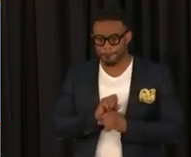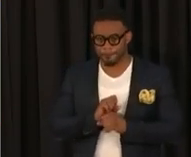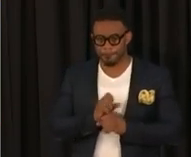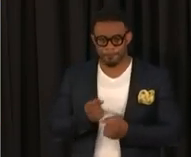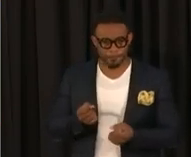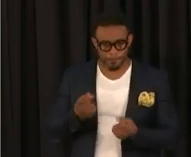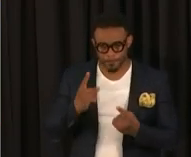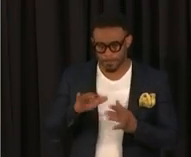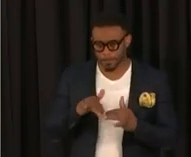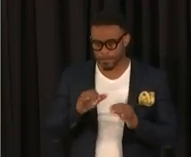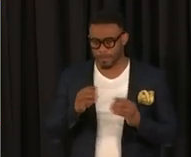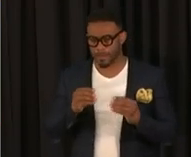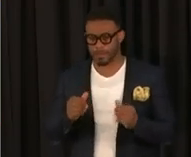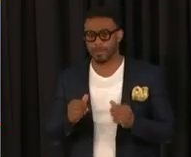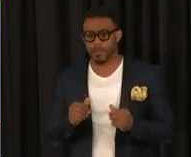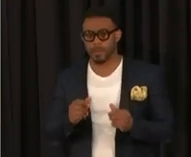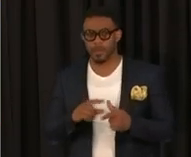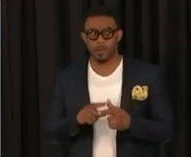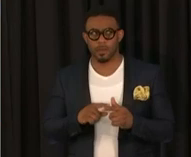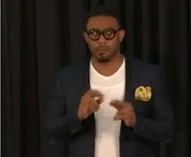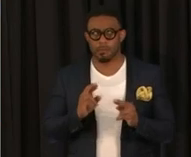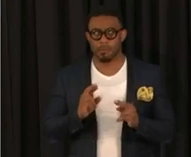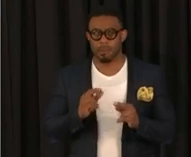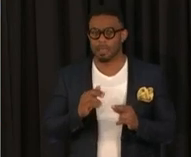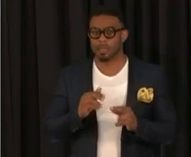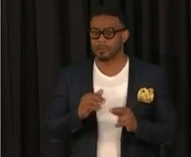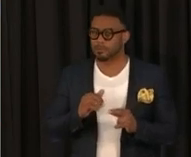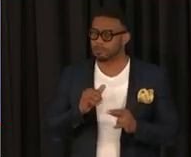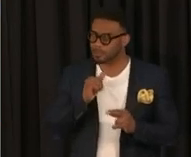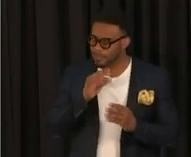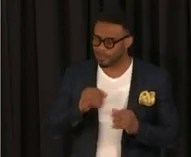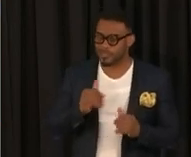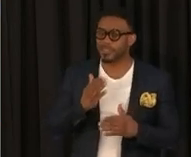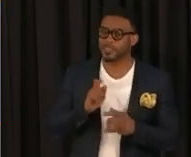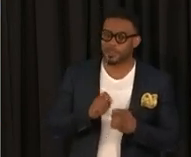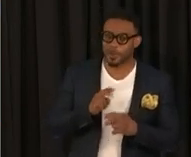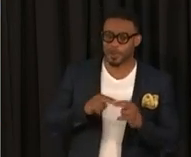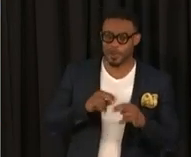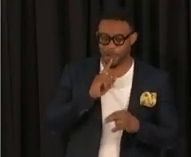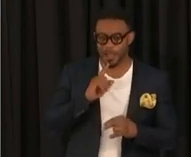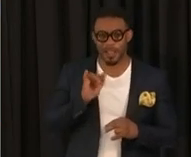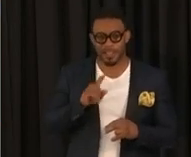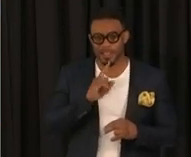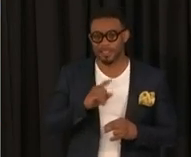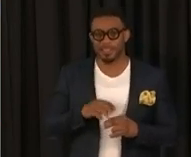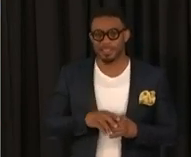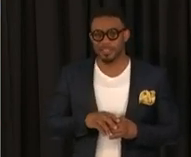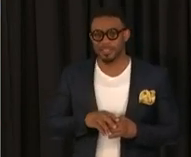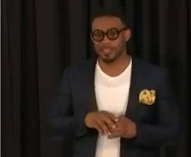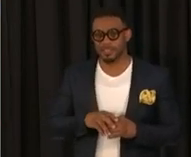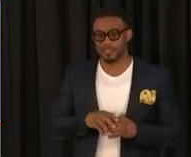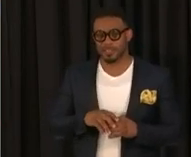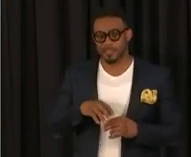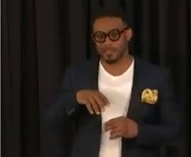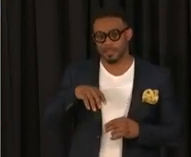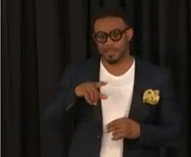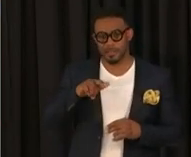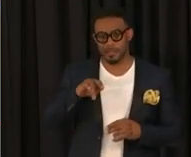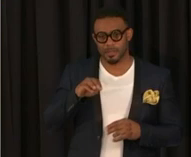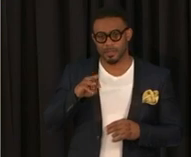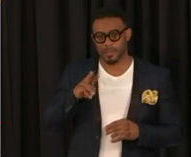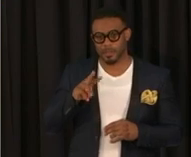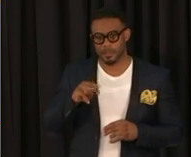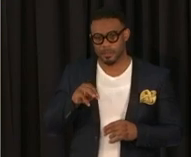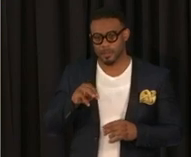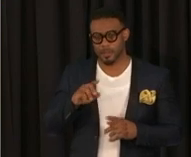actually understand how efficient, or hopefully inefficient, certain buildings are. And this is the platform, in